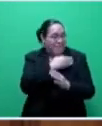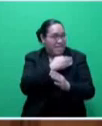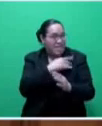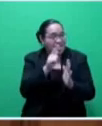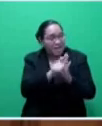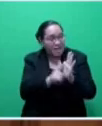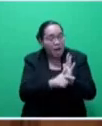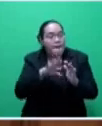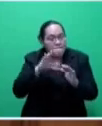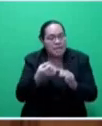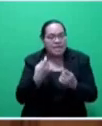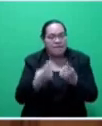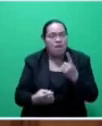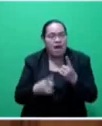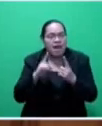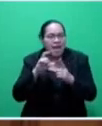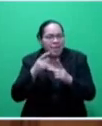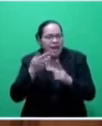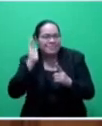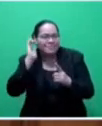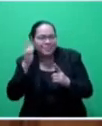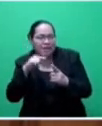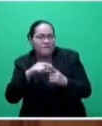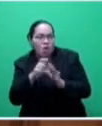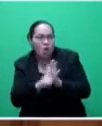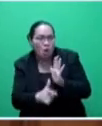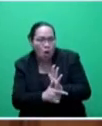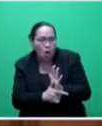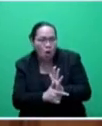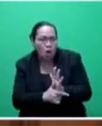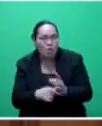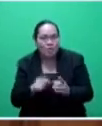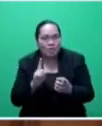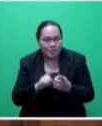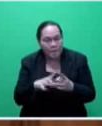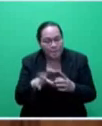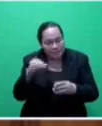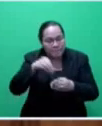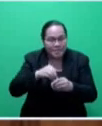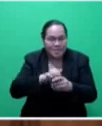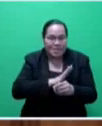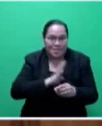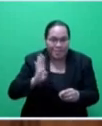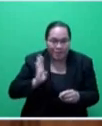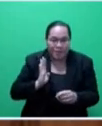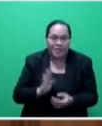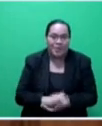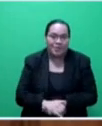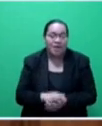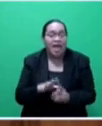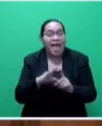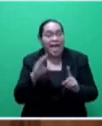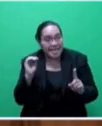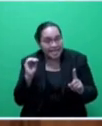must have at least a Dean of Law of a law school at that time, the only law school in Fiji. For